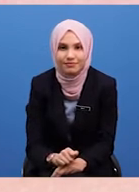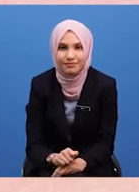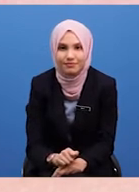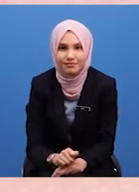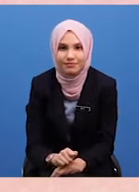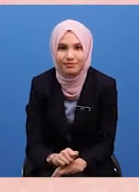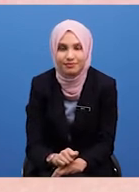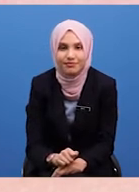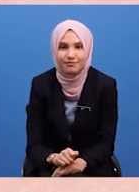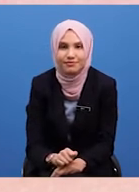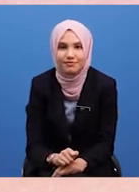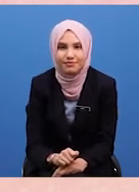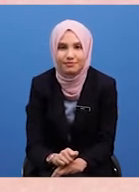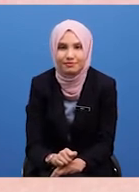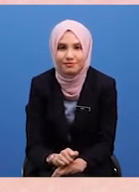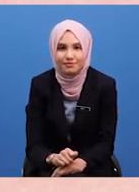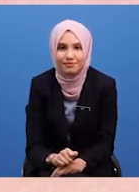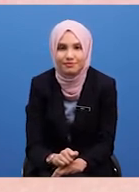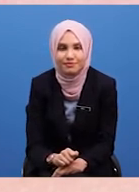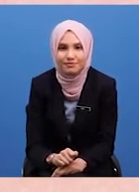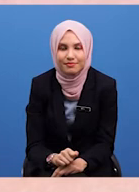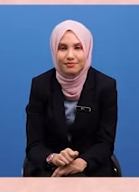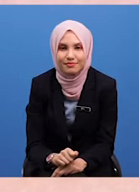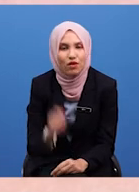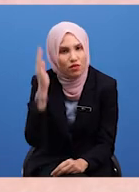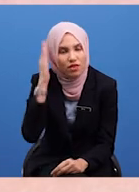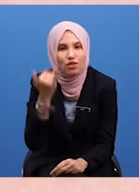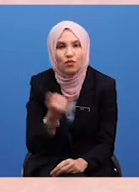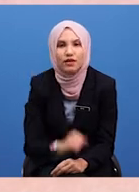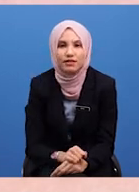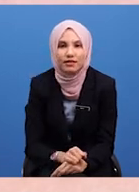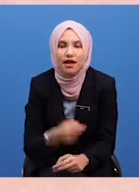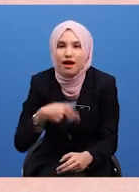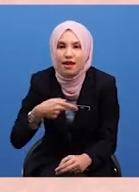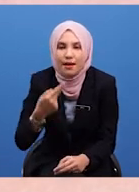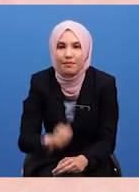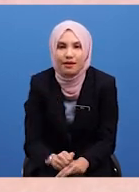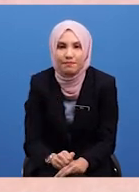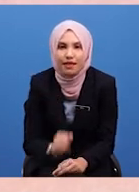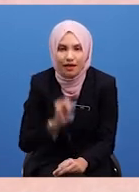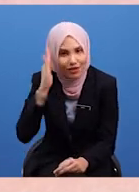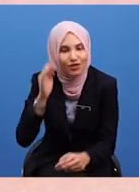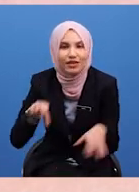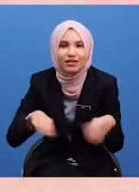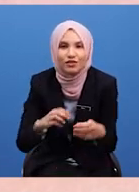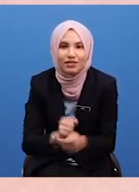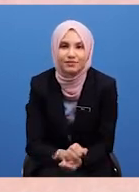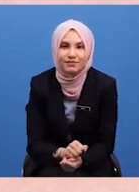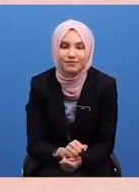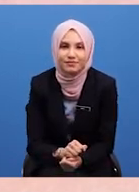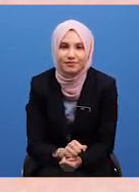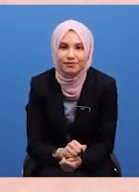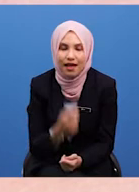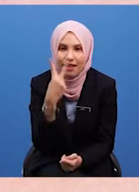Well, we know why Lynn is unhappy, right? Come on, I know you can do this. Alright,